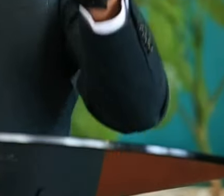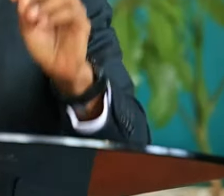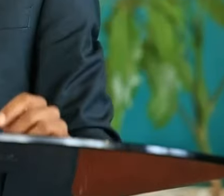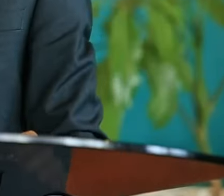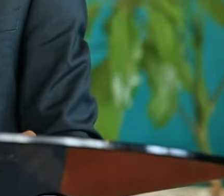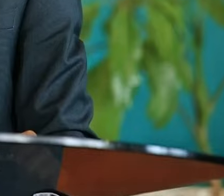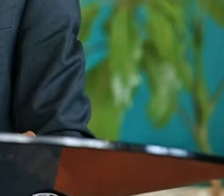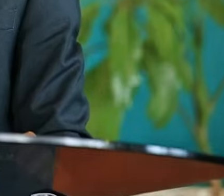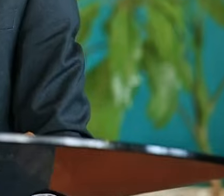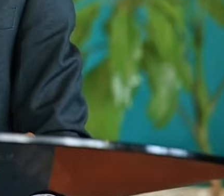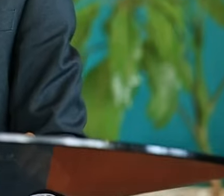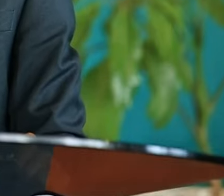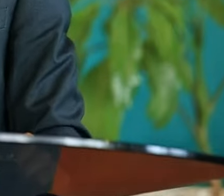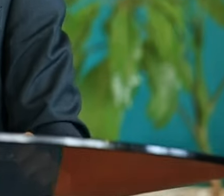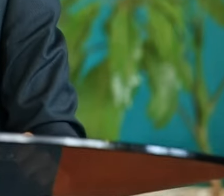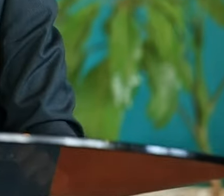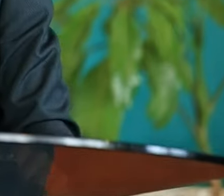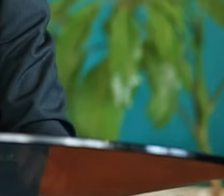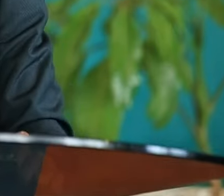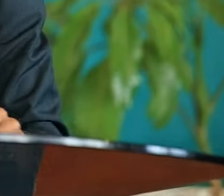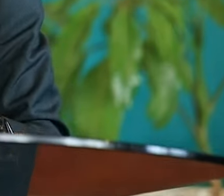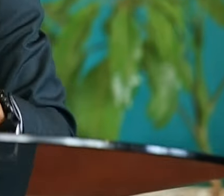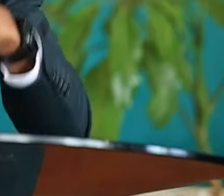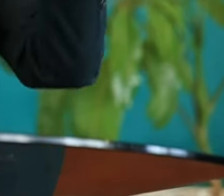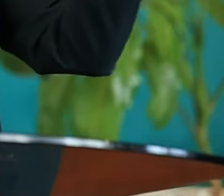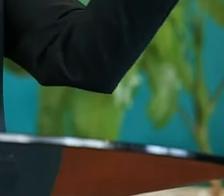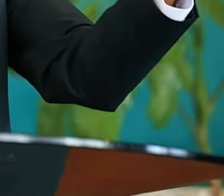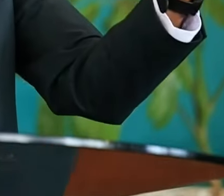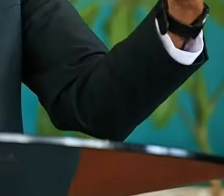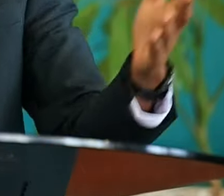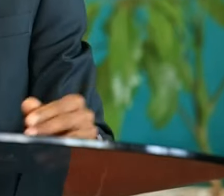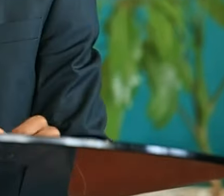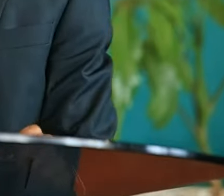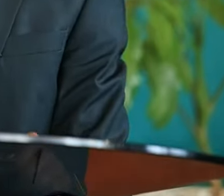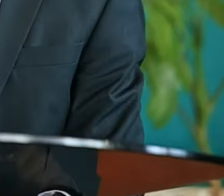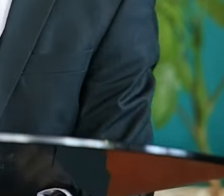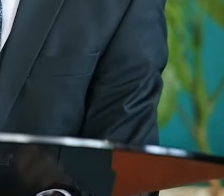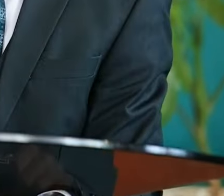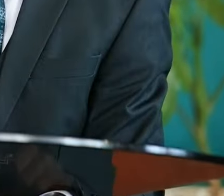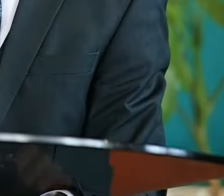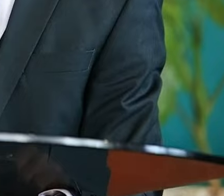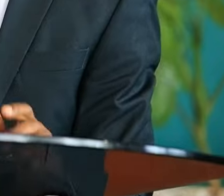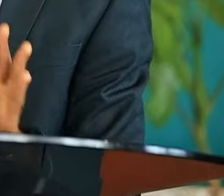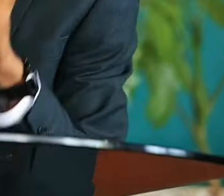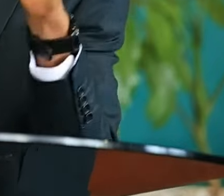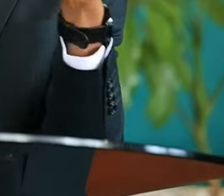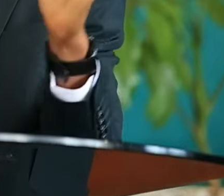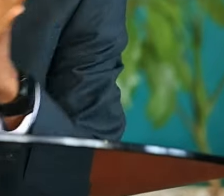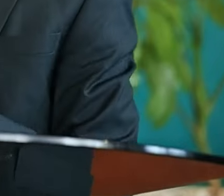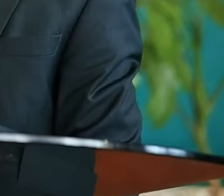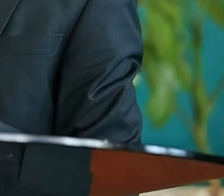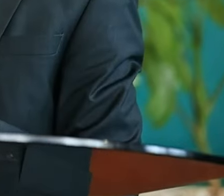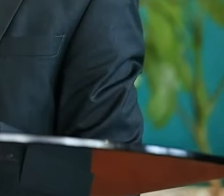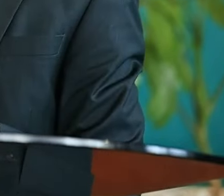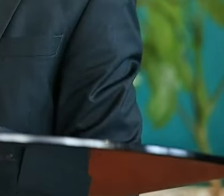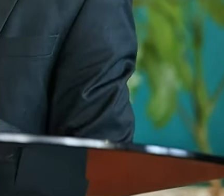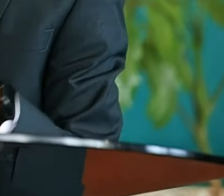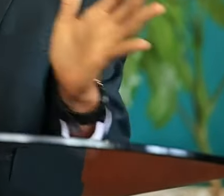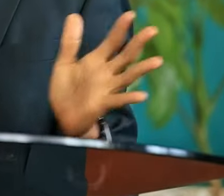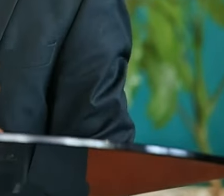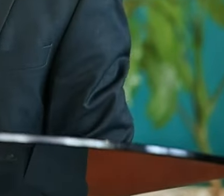for deliverance, for salvation, for being taken out of this world. And the reason is very